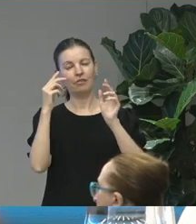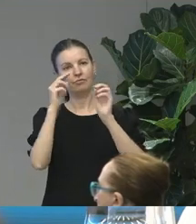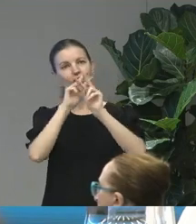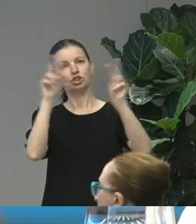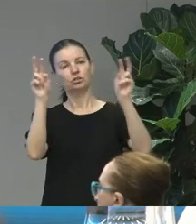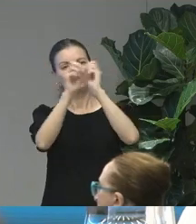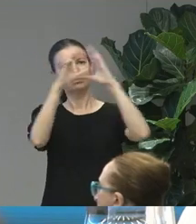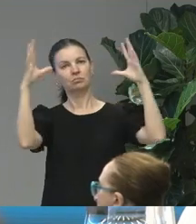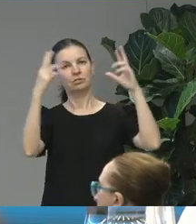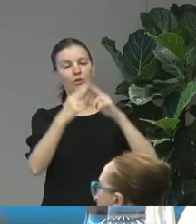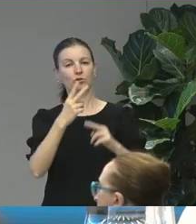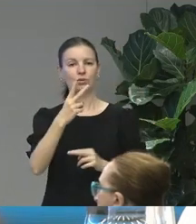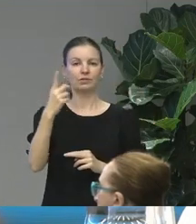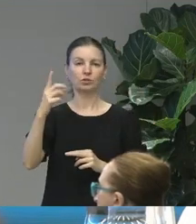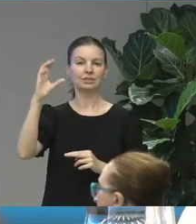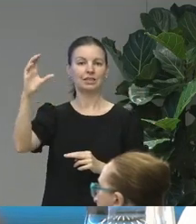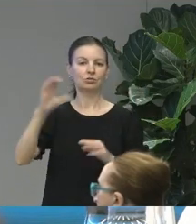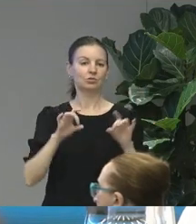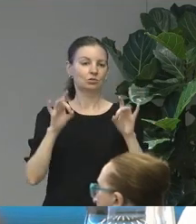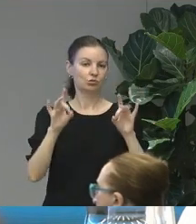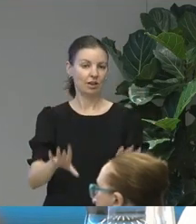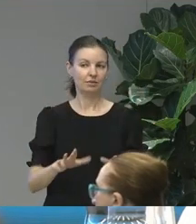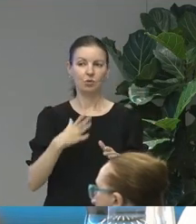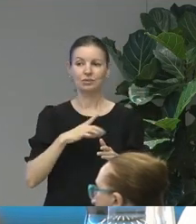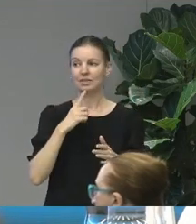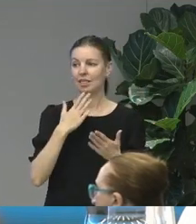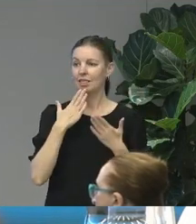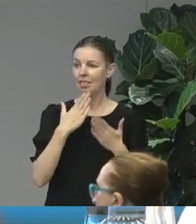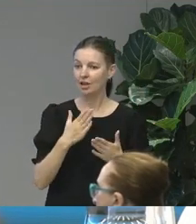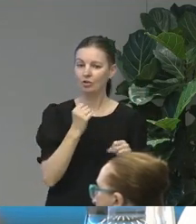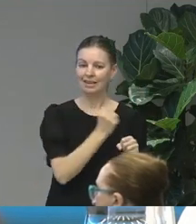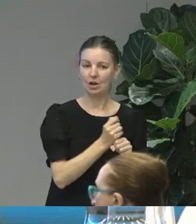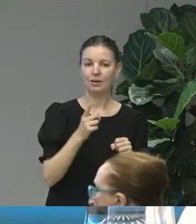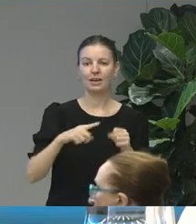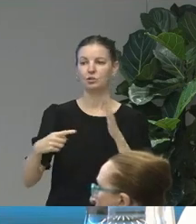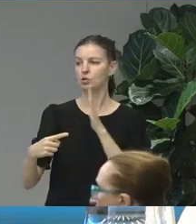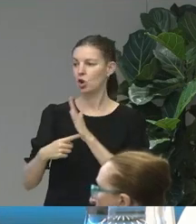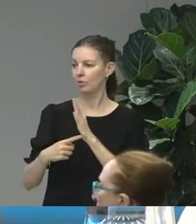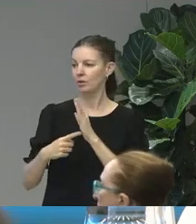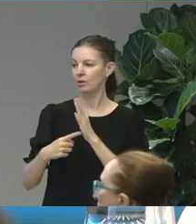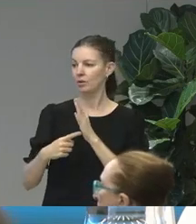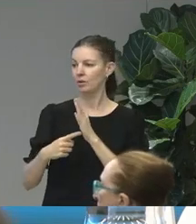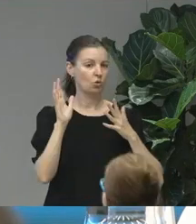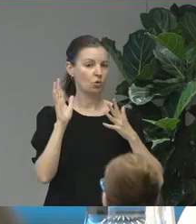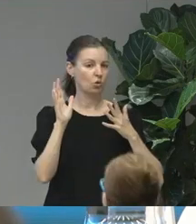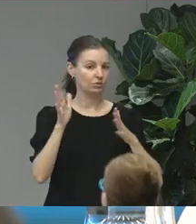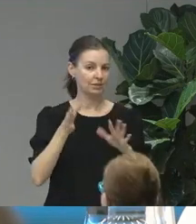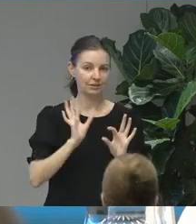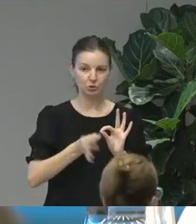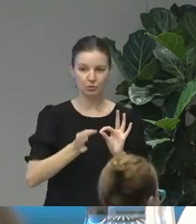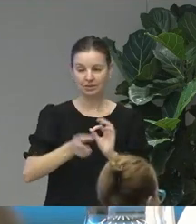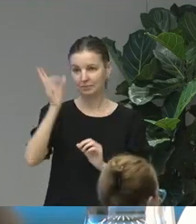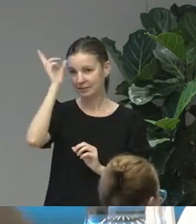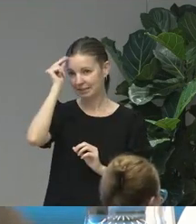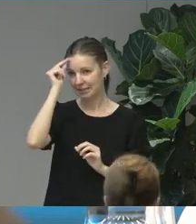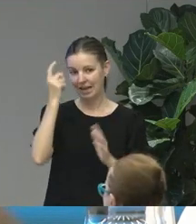for 21st century Australia. I'd like to thank once again Gilbert and Tobin for hosting us here today, and to our Auslan interpreters,